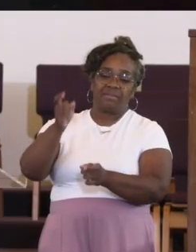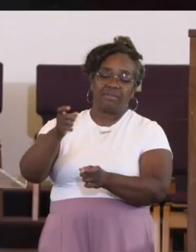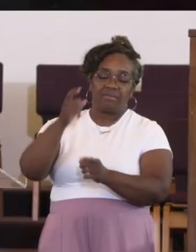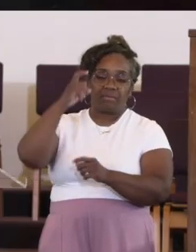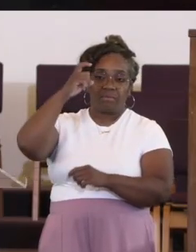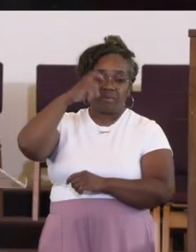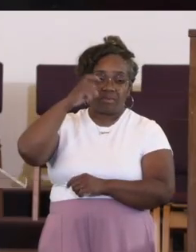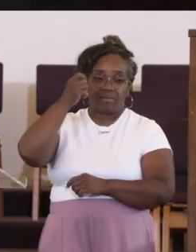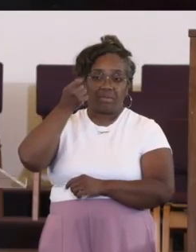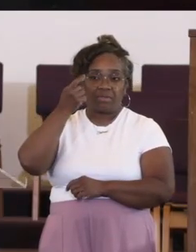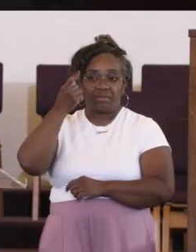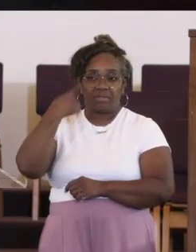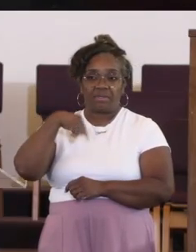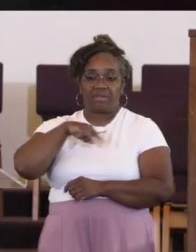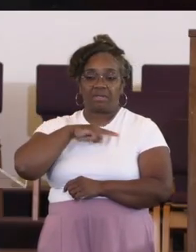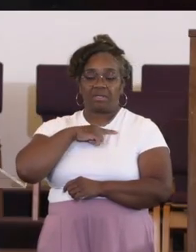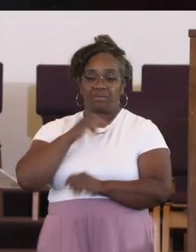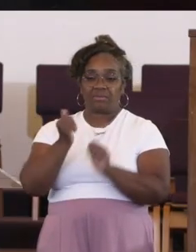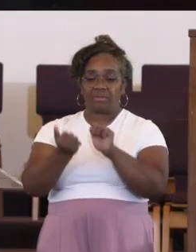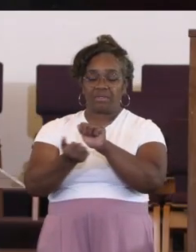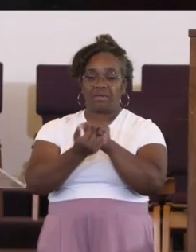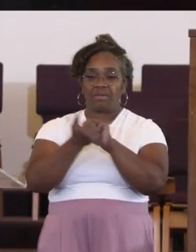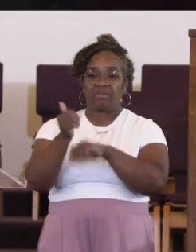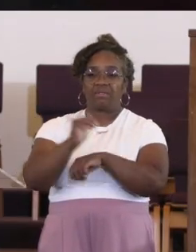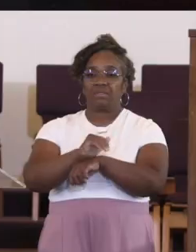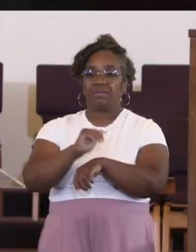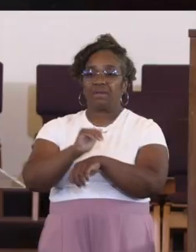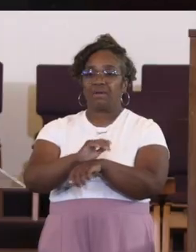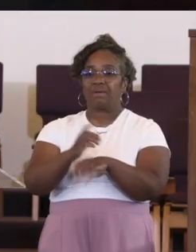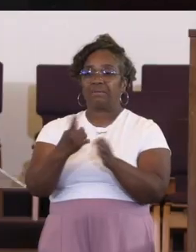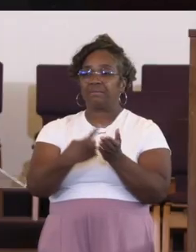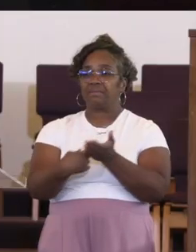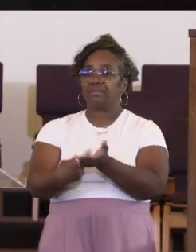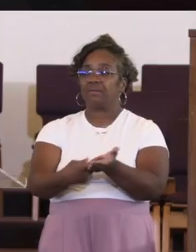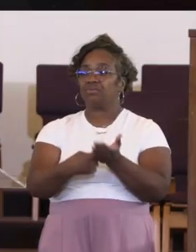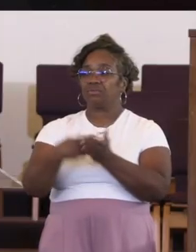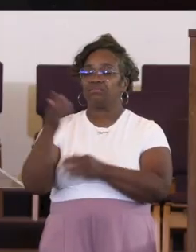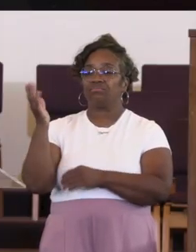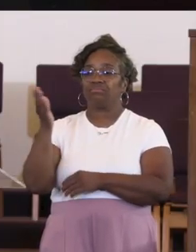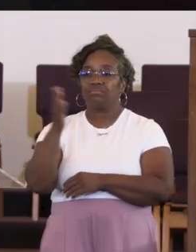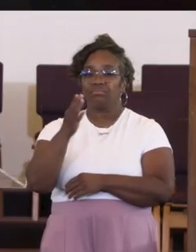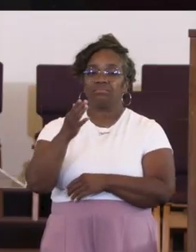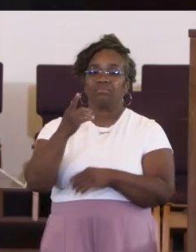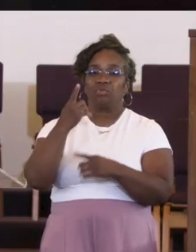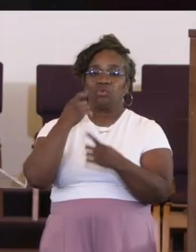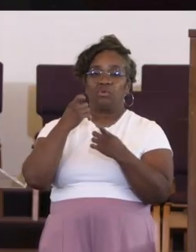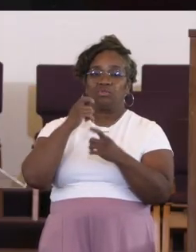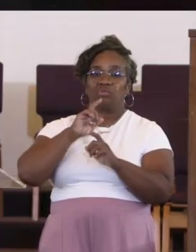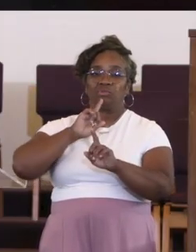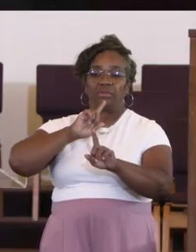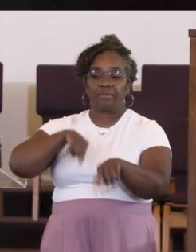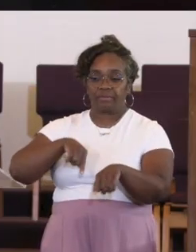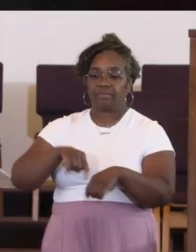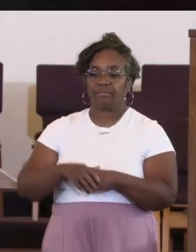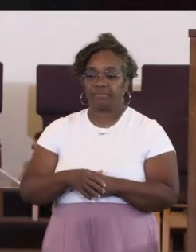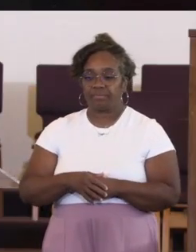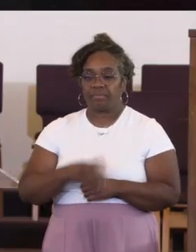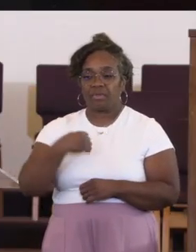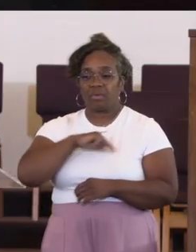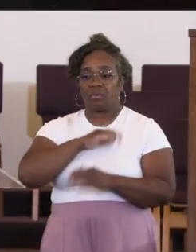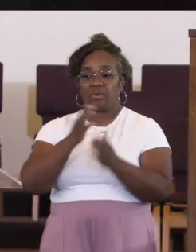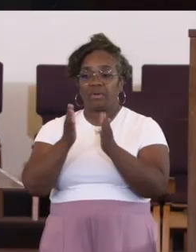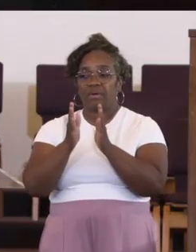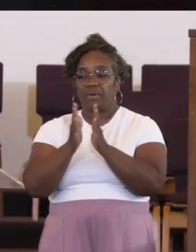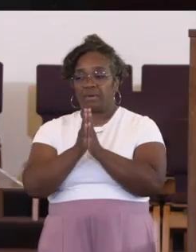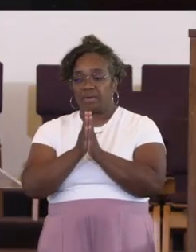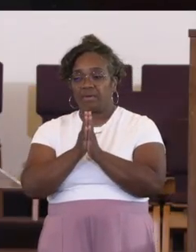journey together tonight in conversation, in discussion, and questions and answers. We ask, oh God, that